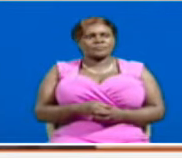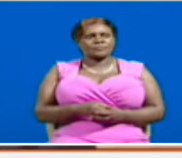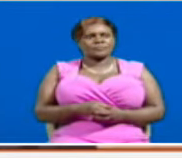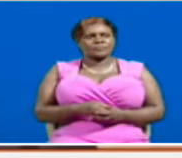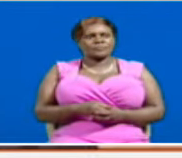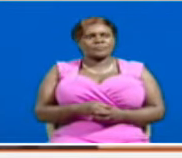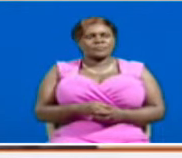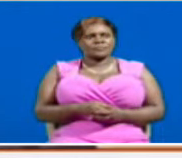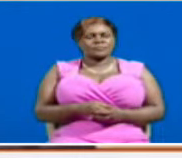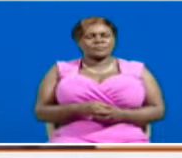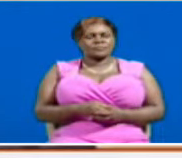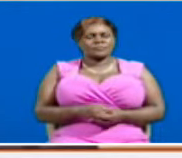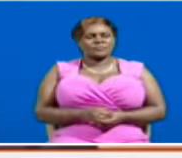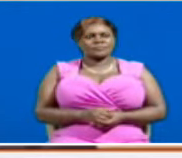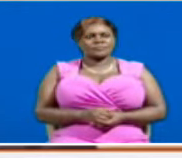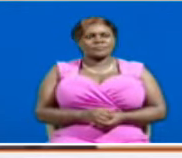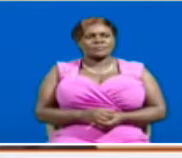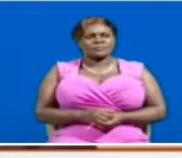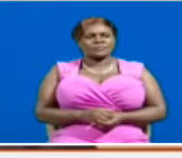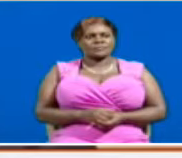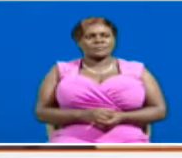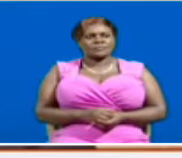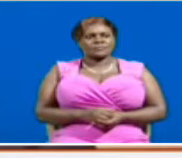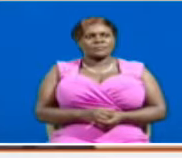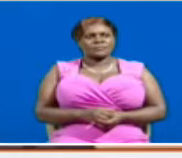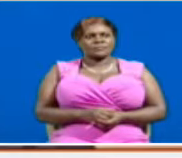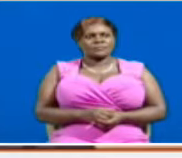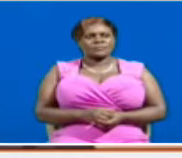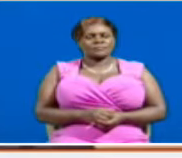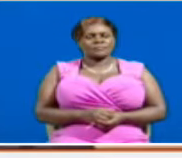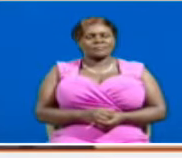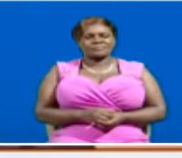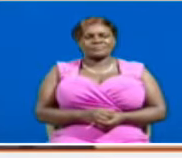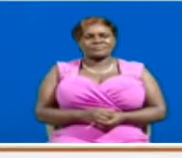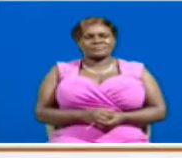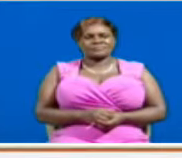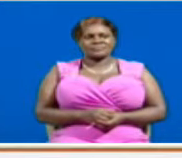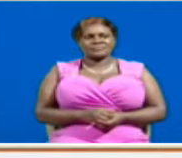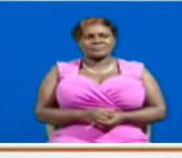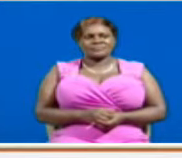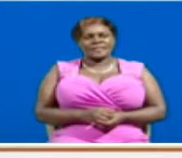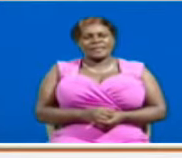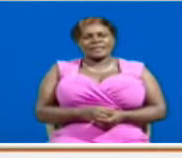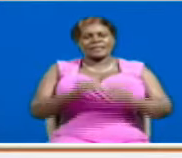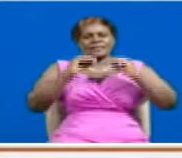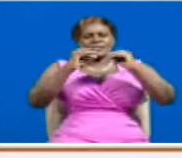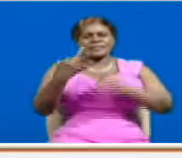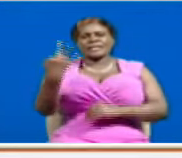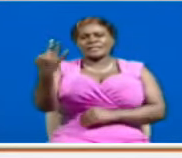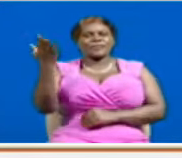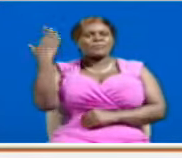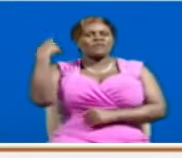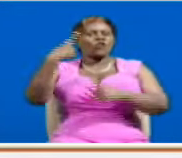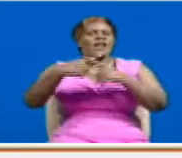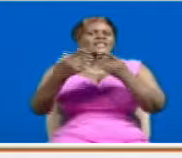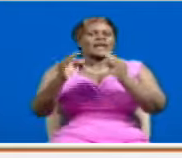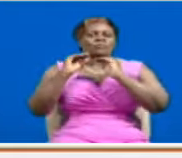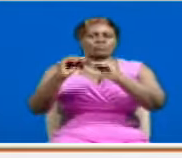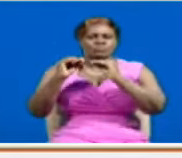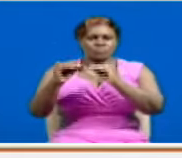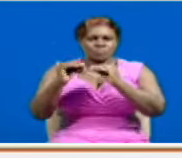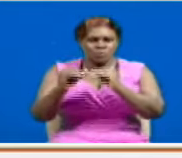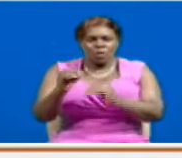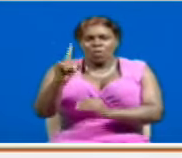gives us maybe one more teacher or 2, we can separate them into 2 streams. If 3 teachers were teaching last year and they were